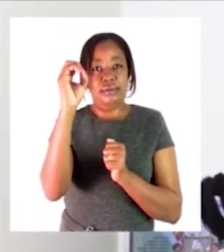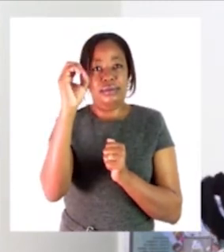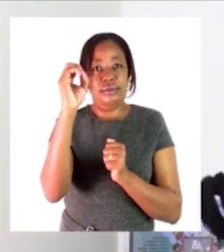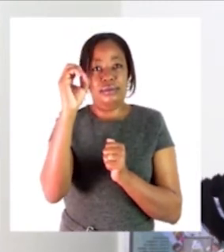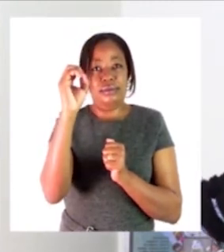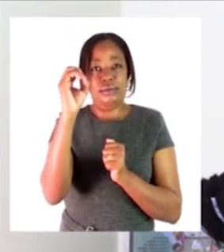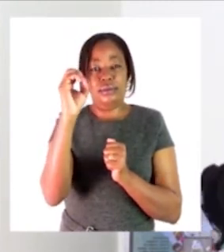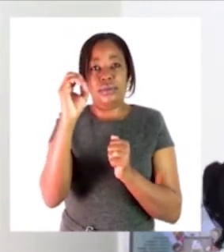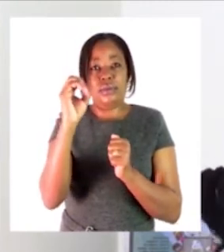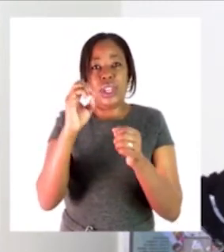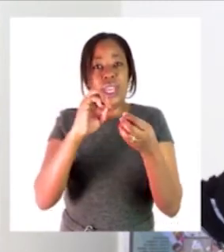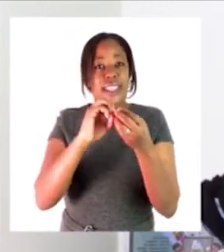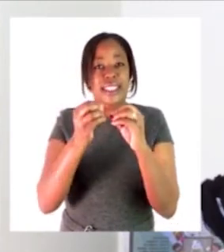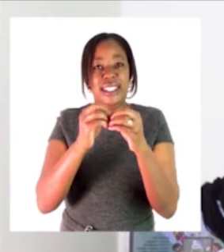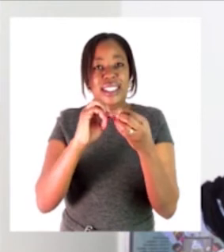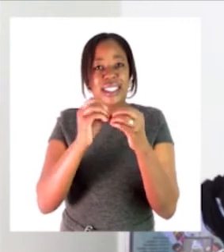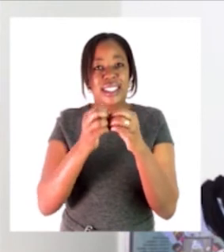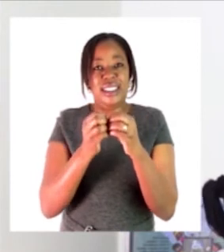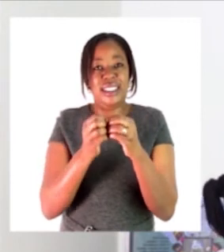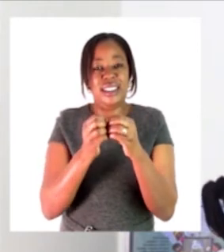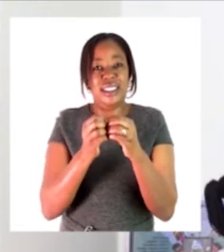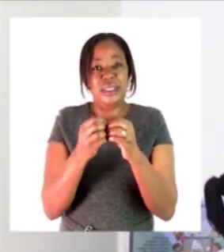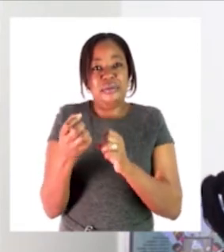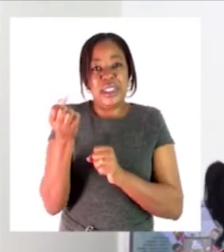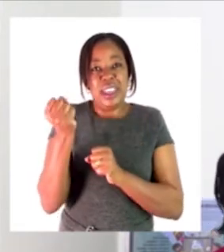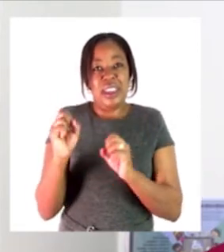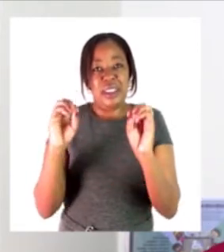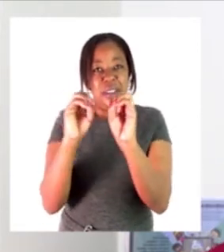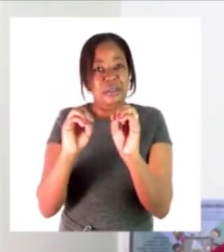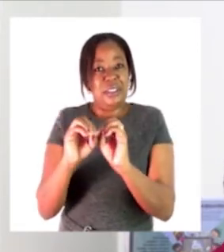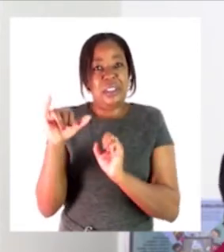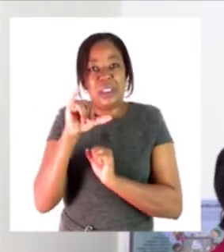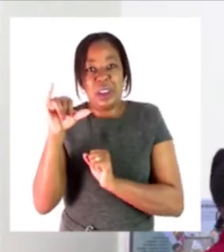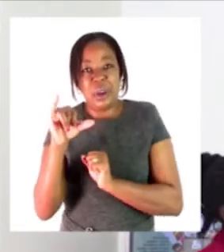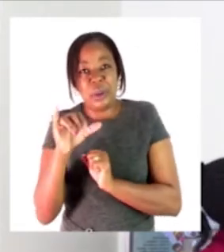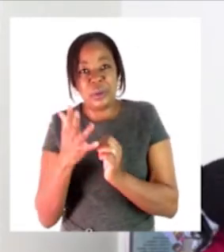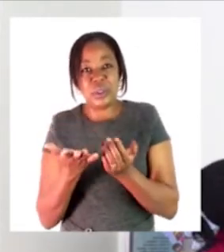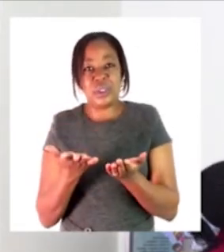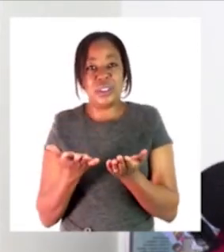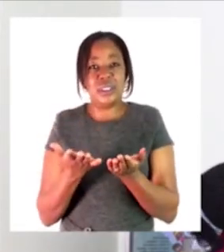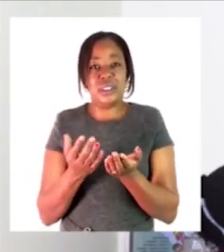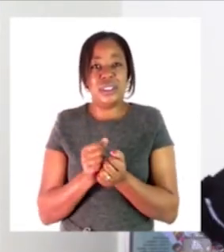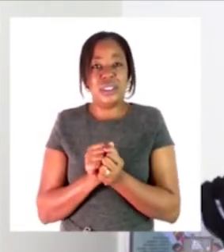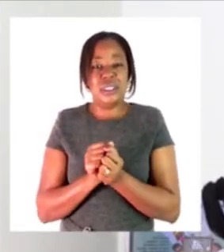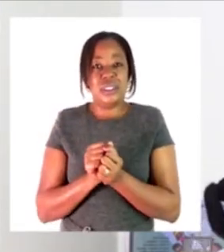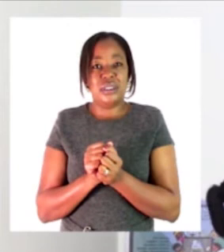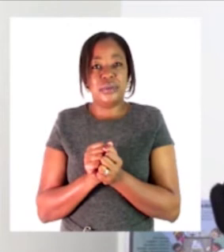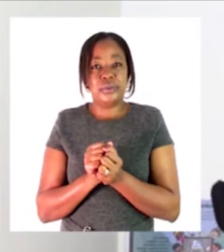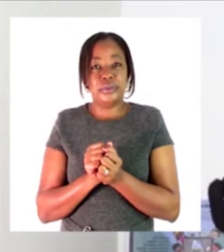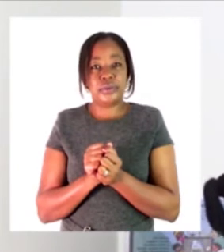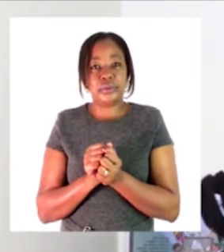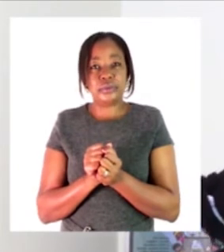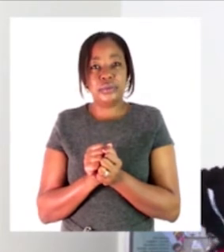there to make a 0 here? Okay. What is short there is just a 6 so